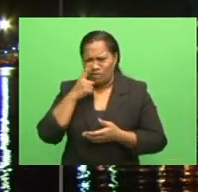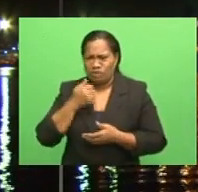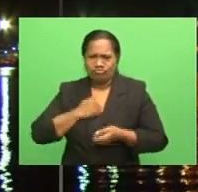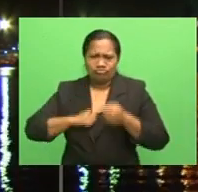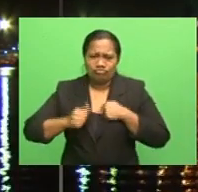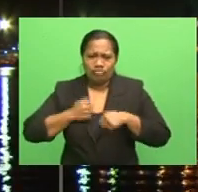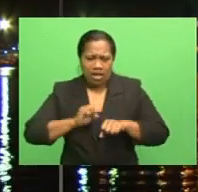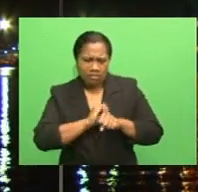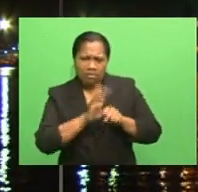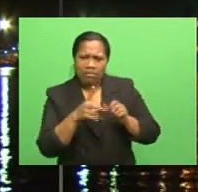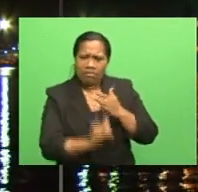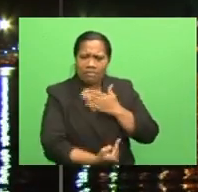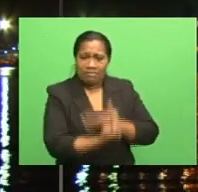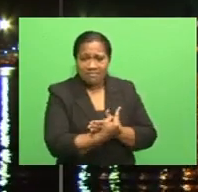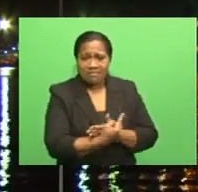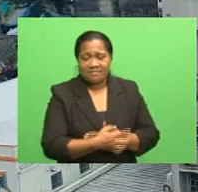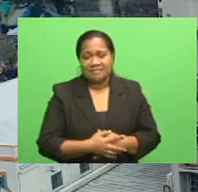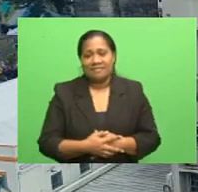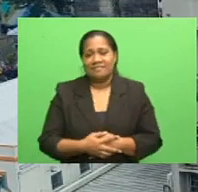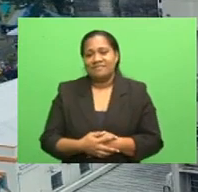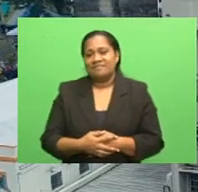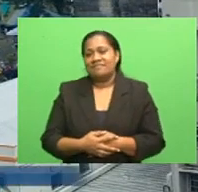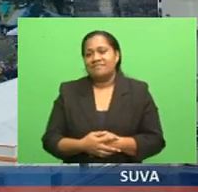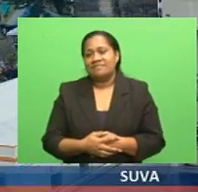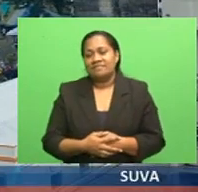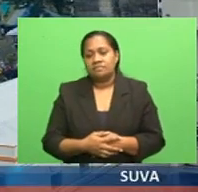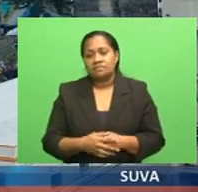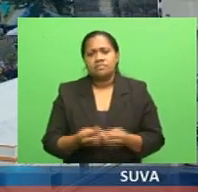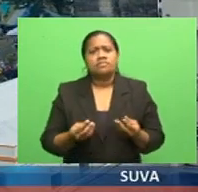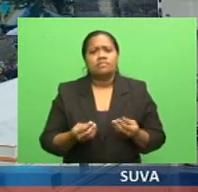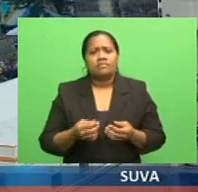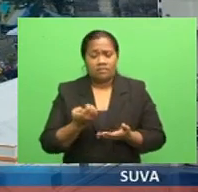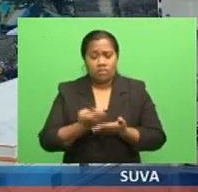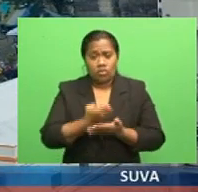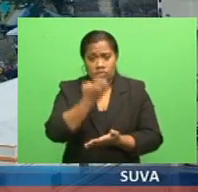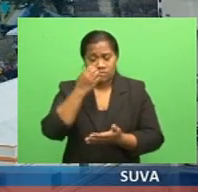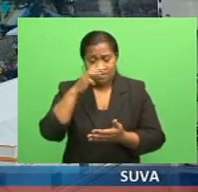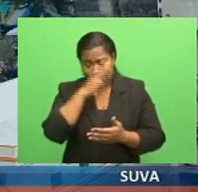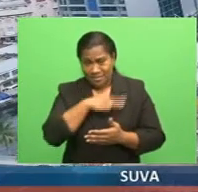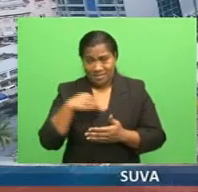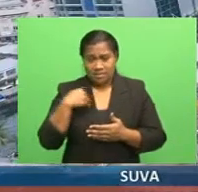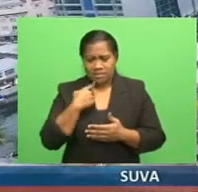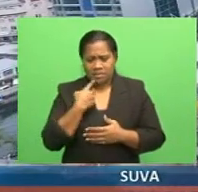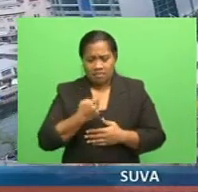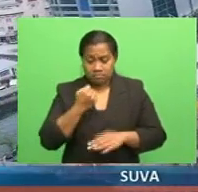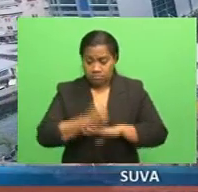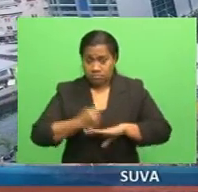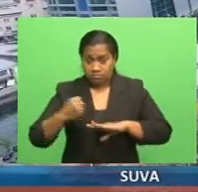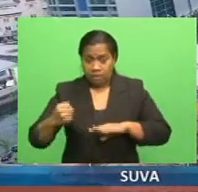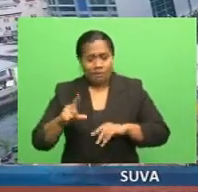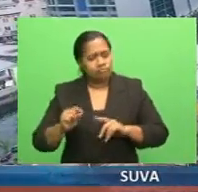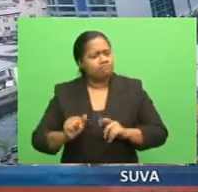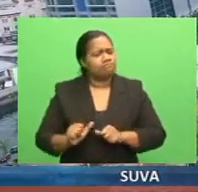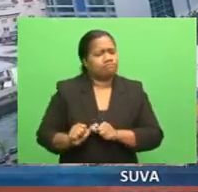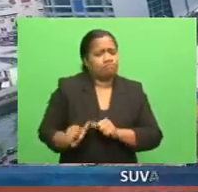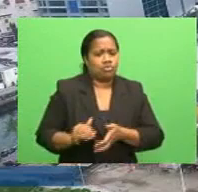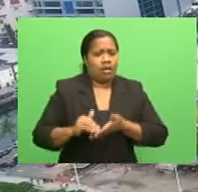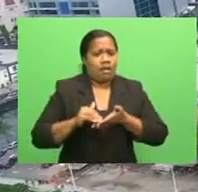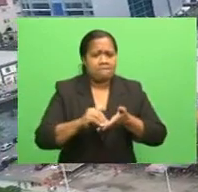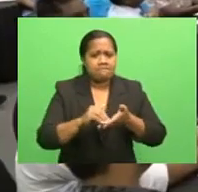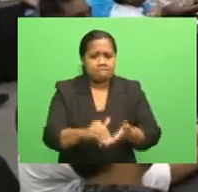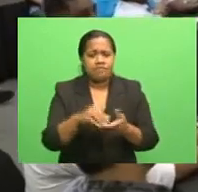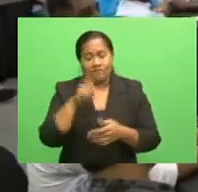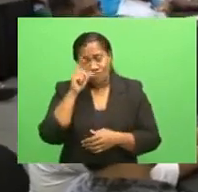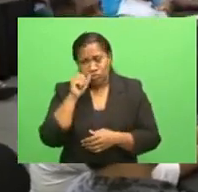Koroi Tandulala reports. The economy minister says government is doing its best to help Fijians during these hard